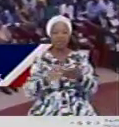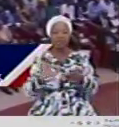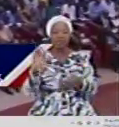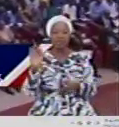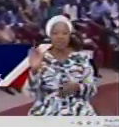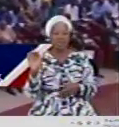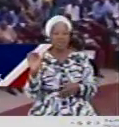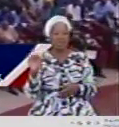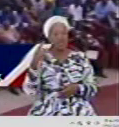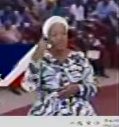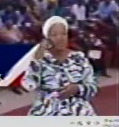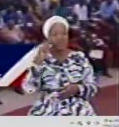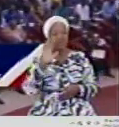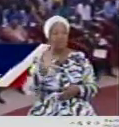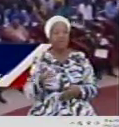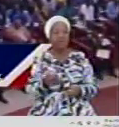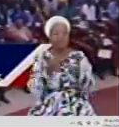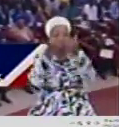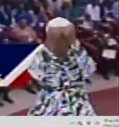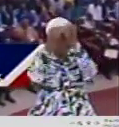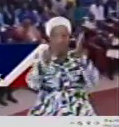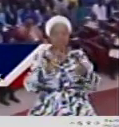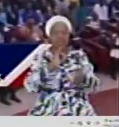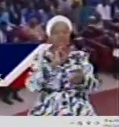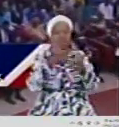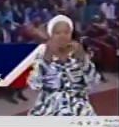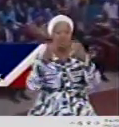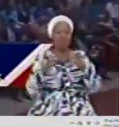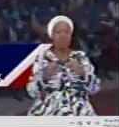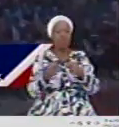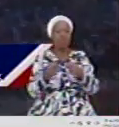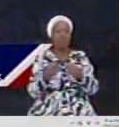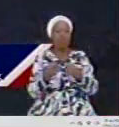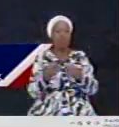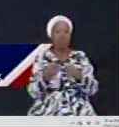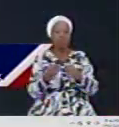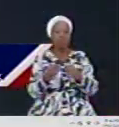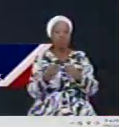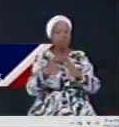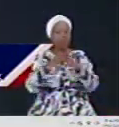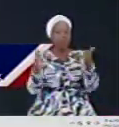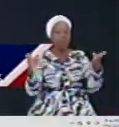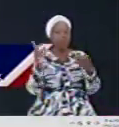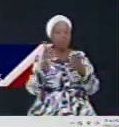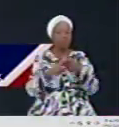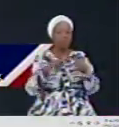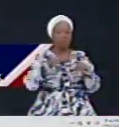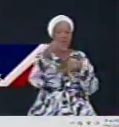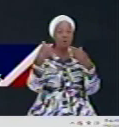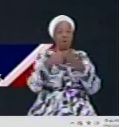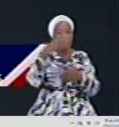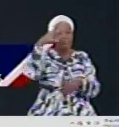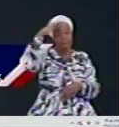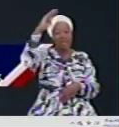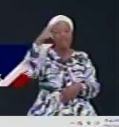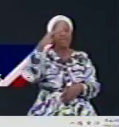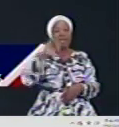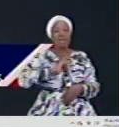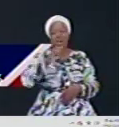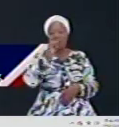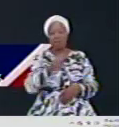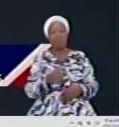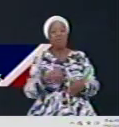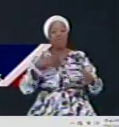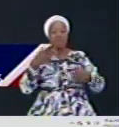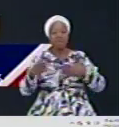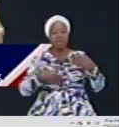For your obedience has come abroad unto all men. I am glad therefore